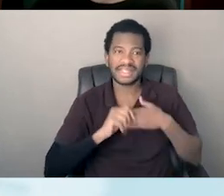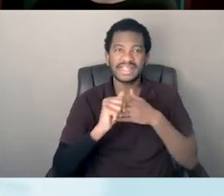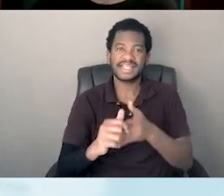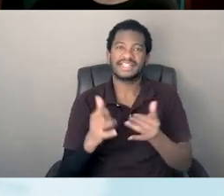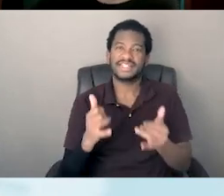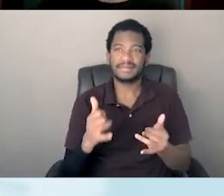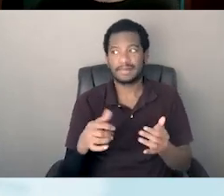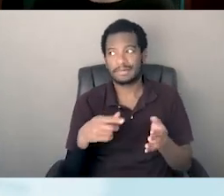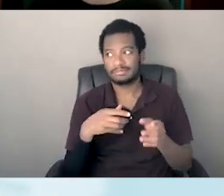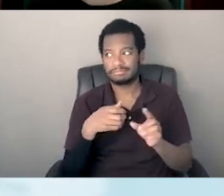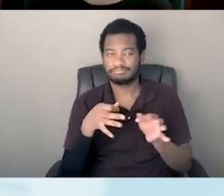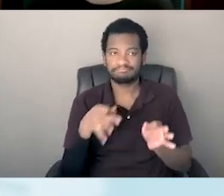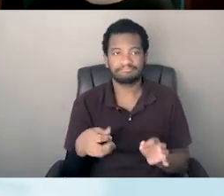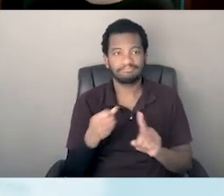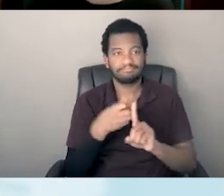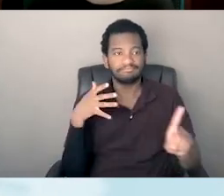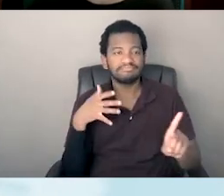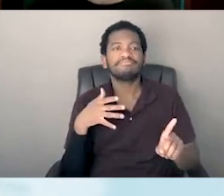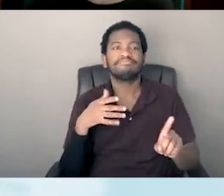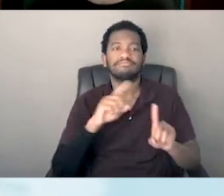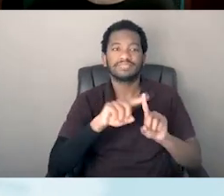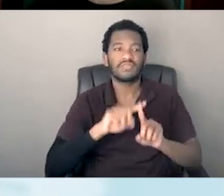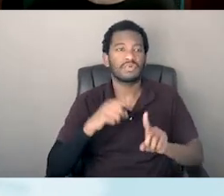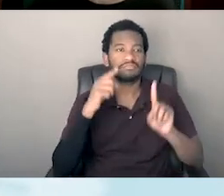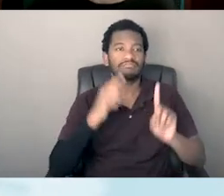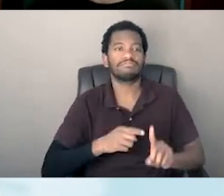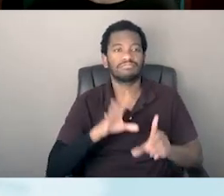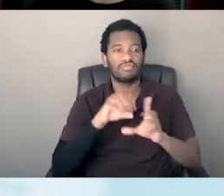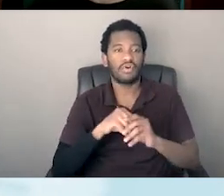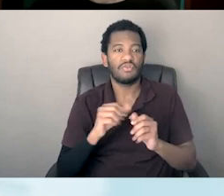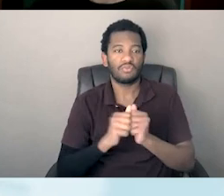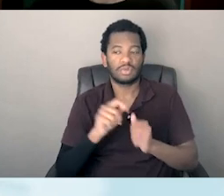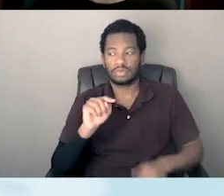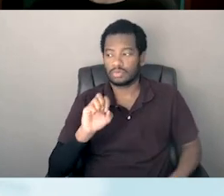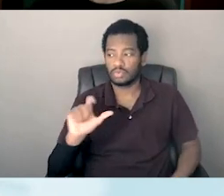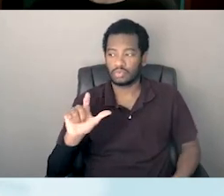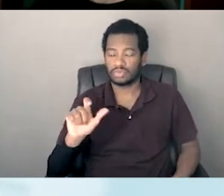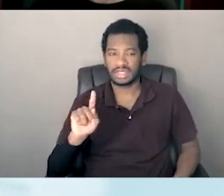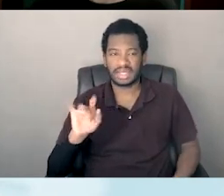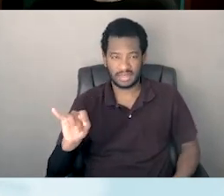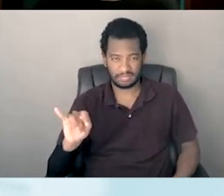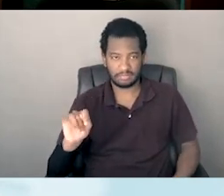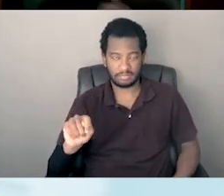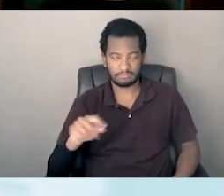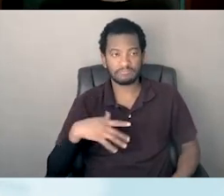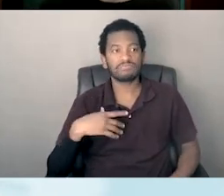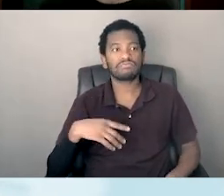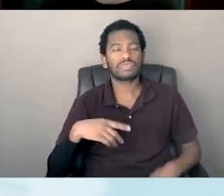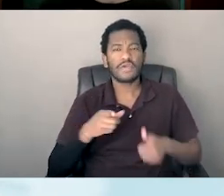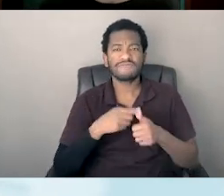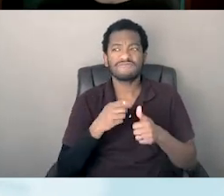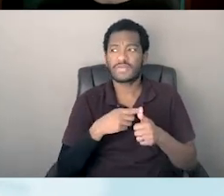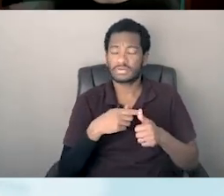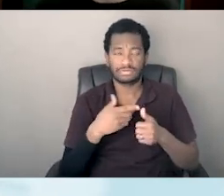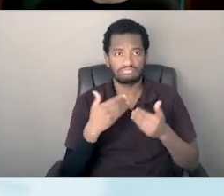and showing you the various highlights that are in there. A little housekeeping. Feel free to drop comments in the chat